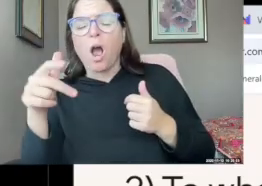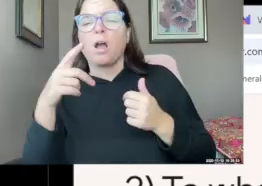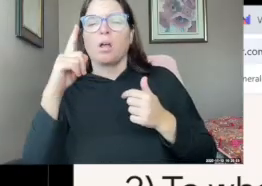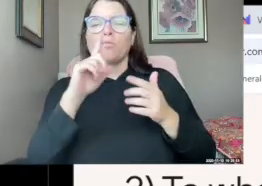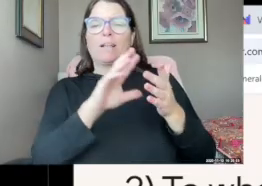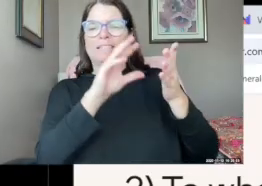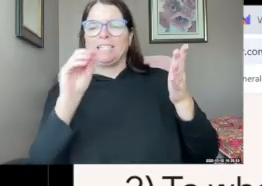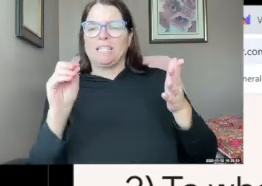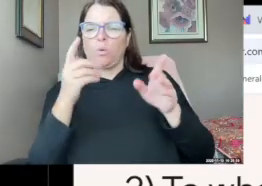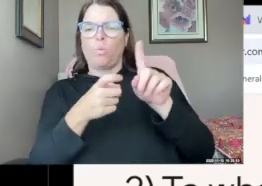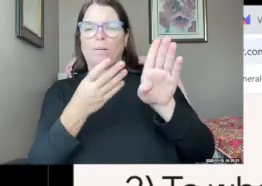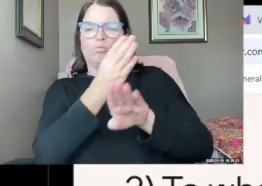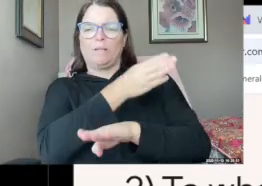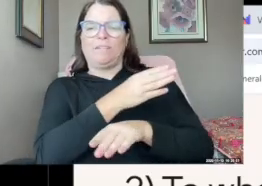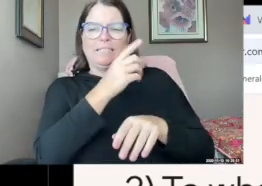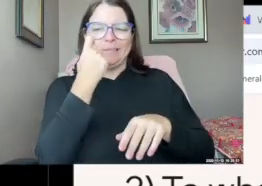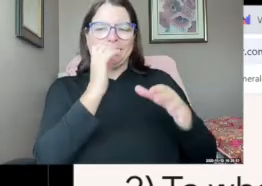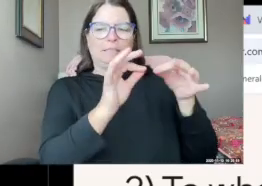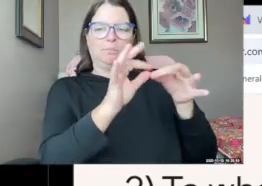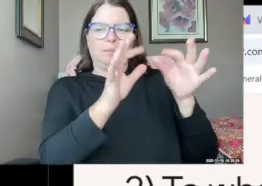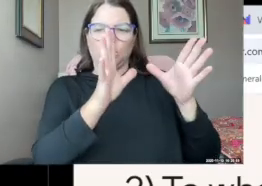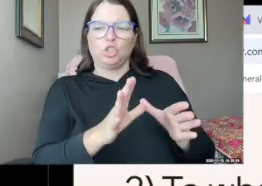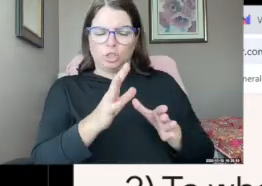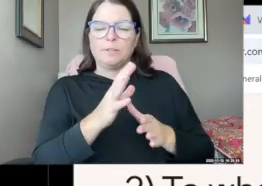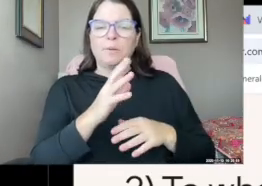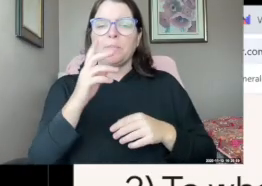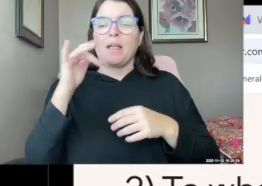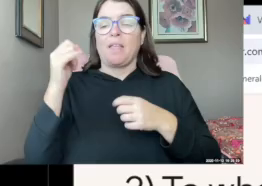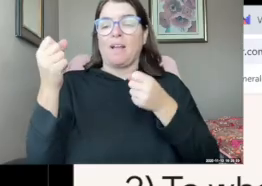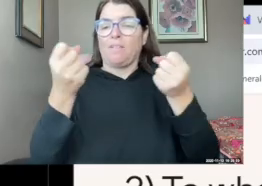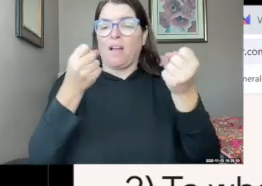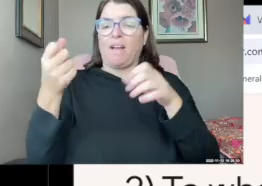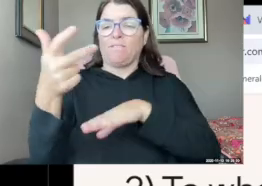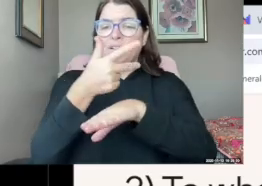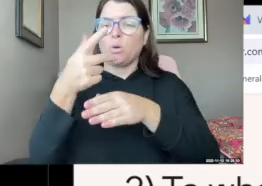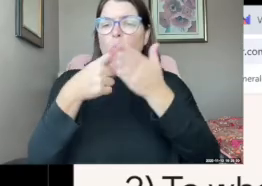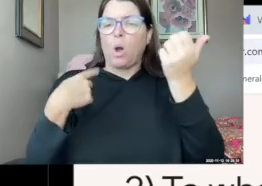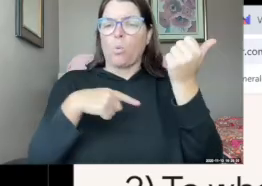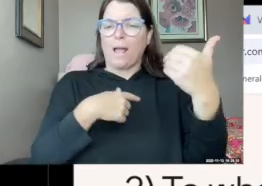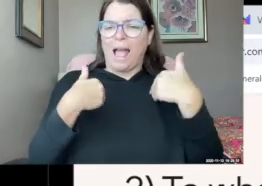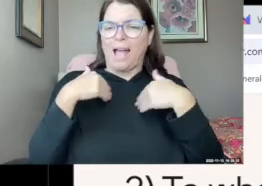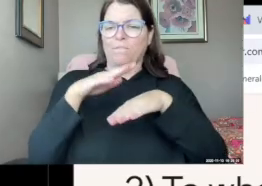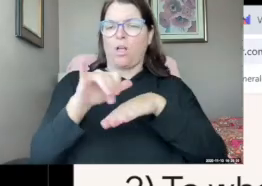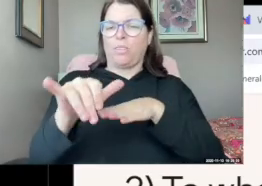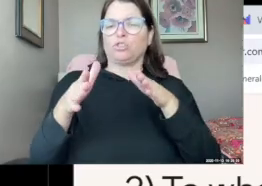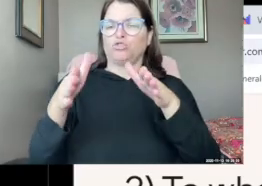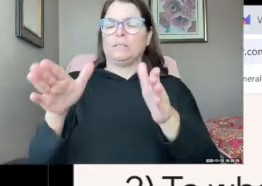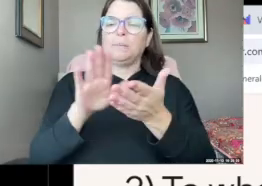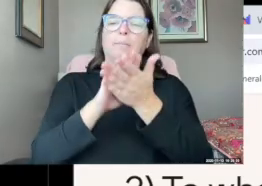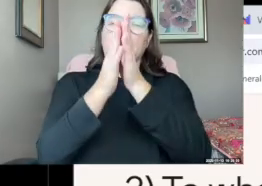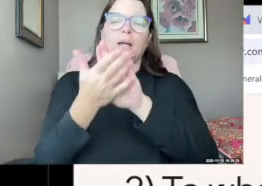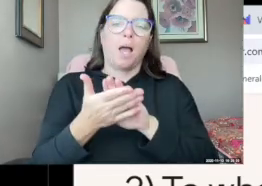to walk there? Echoing the previous speaker as well. The vehicles that we have on the